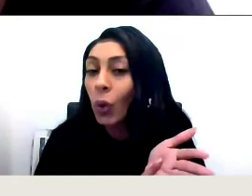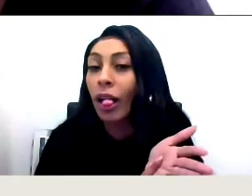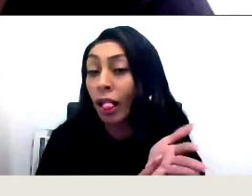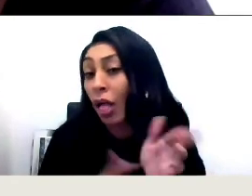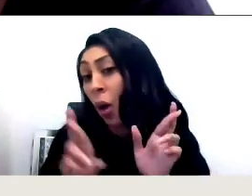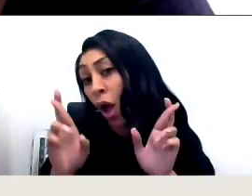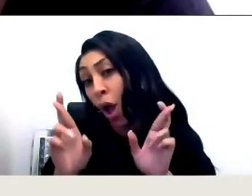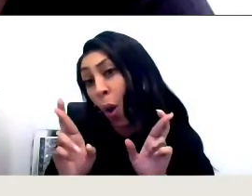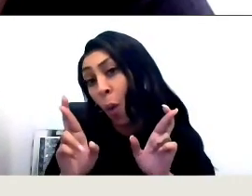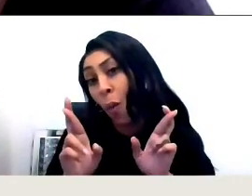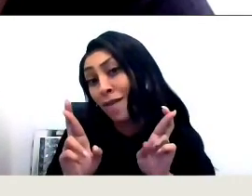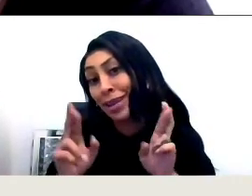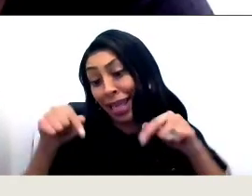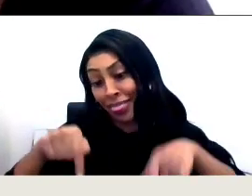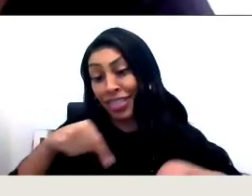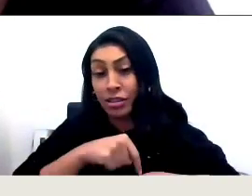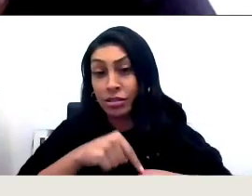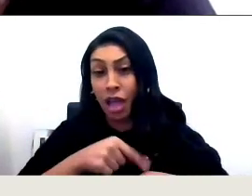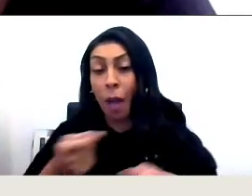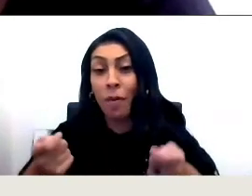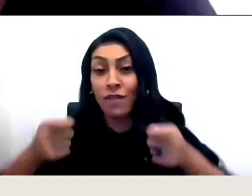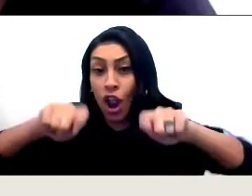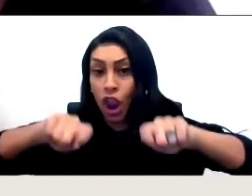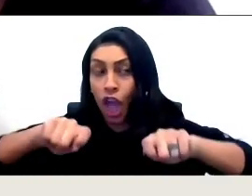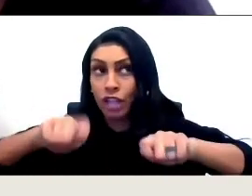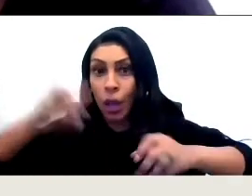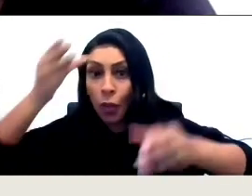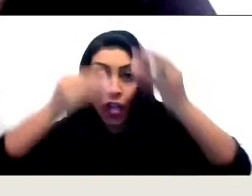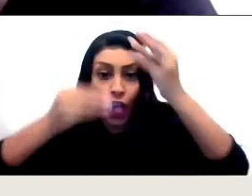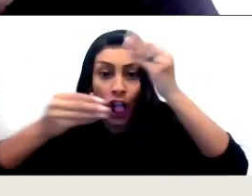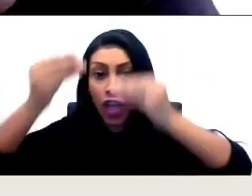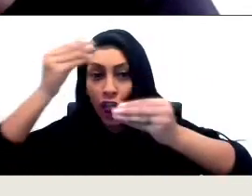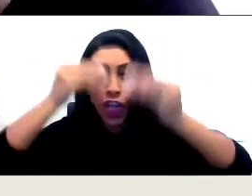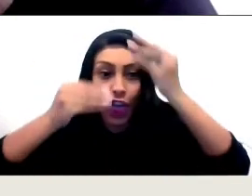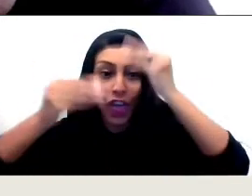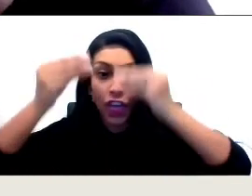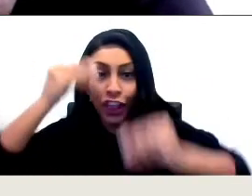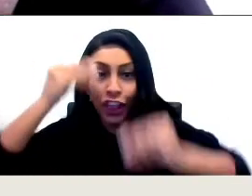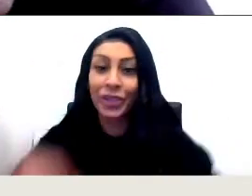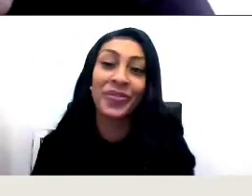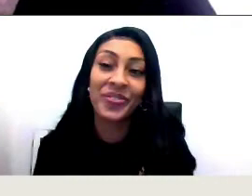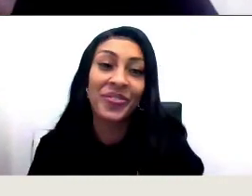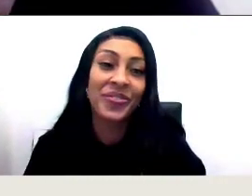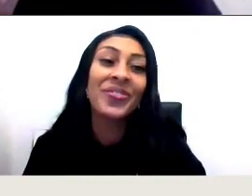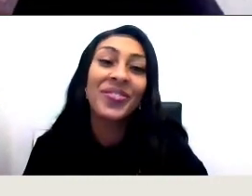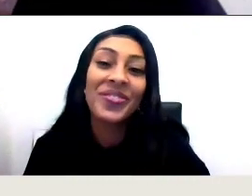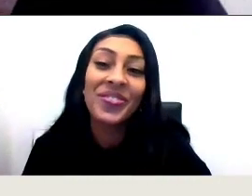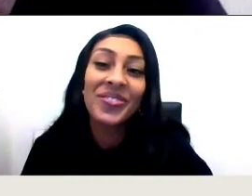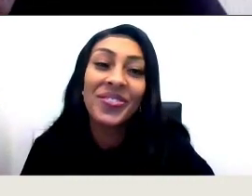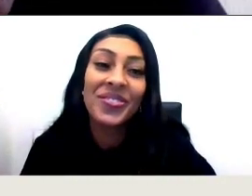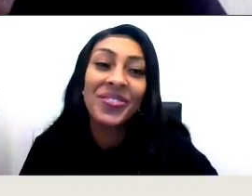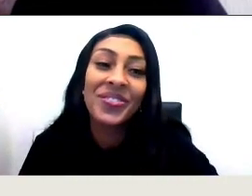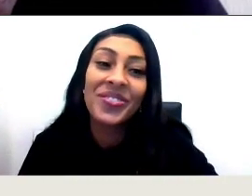And hopefully that's what this time is doing. Yeah. So right. Talking about